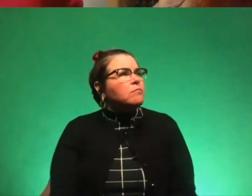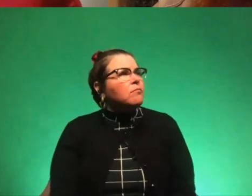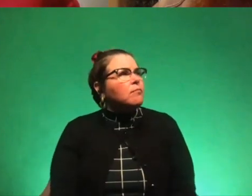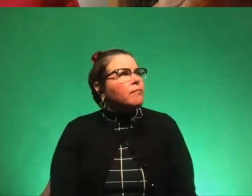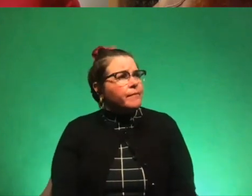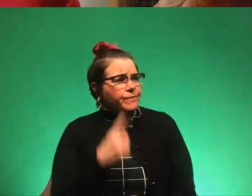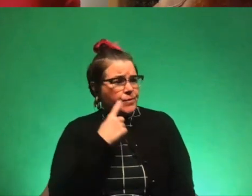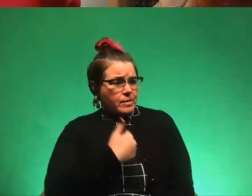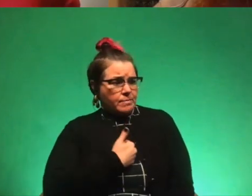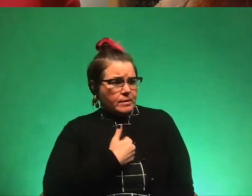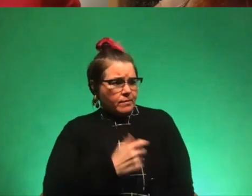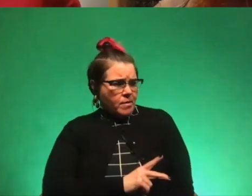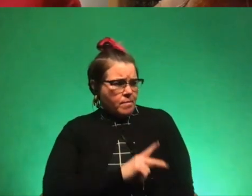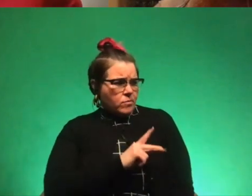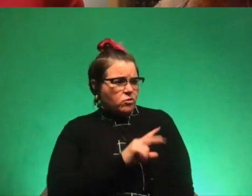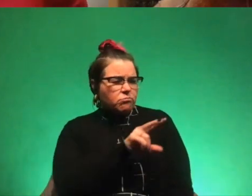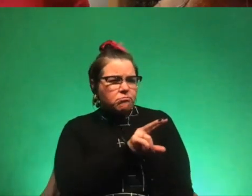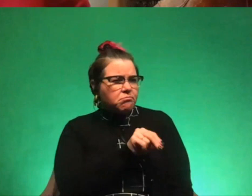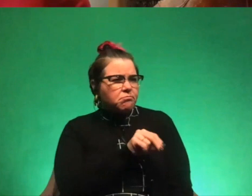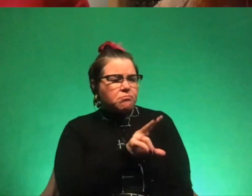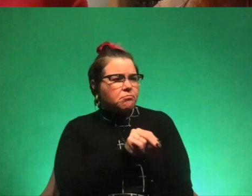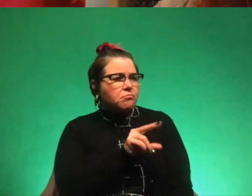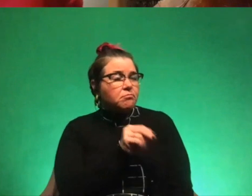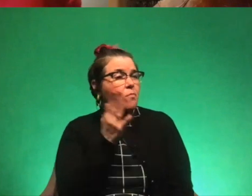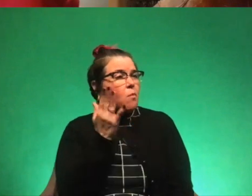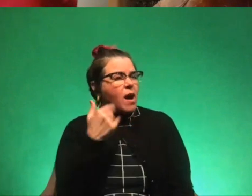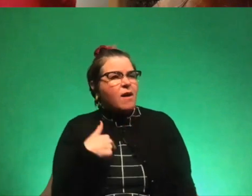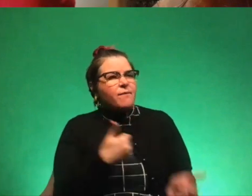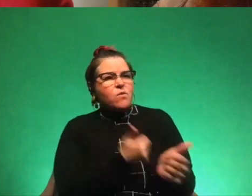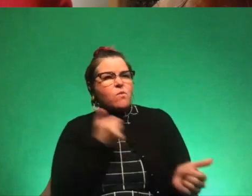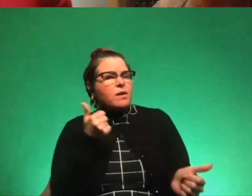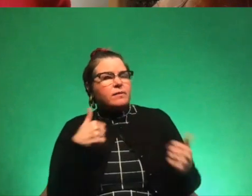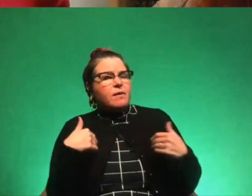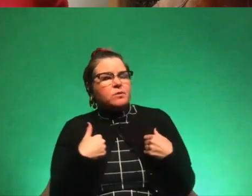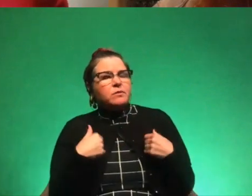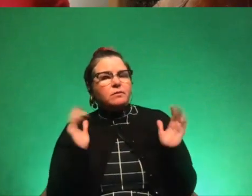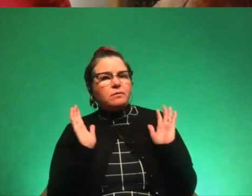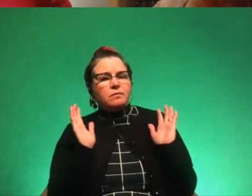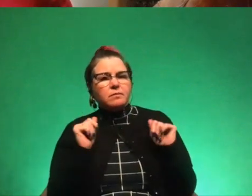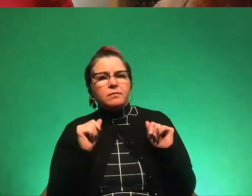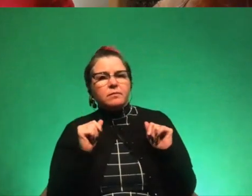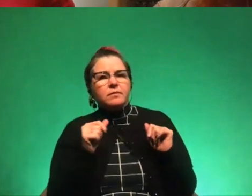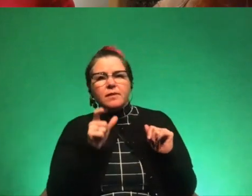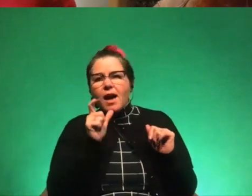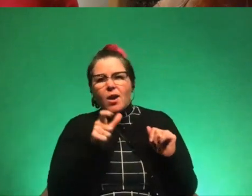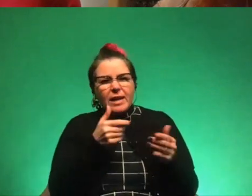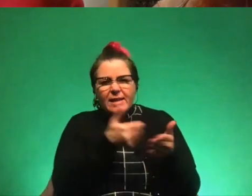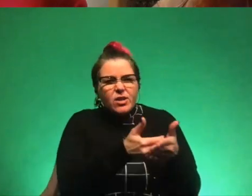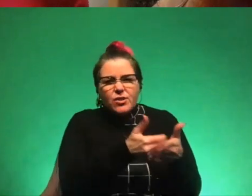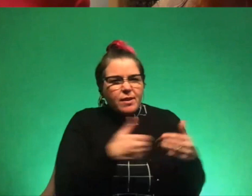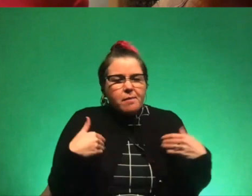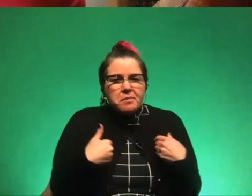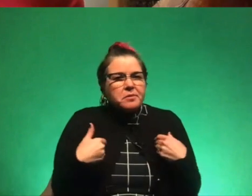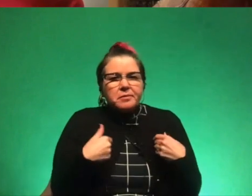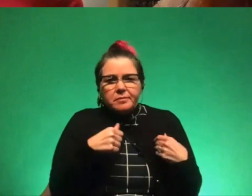For me personally, no. And that's because I try and avoid the animals. I don't need to be near them.